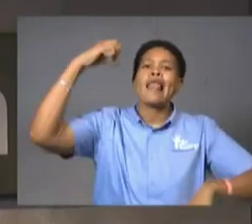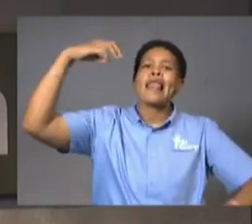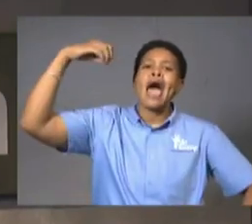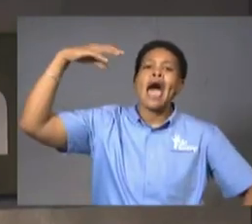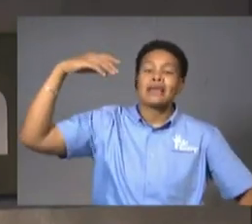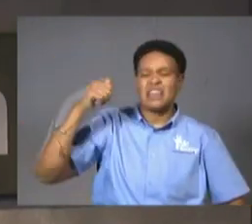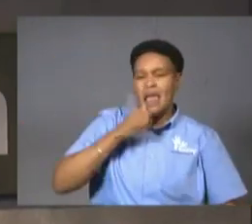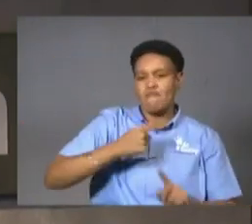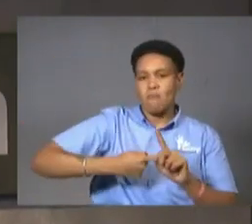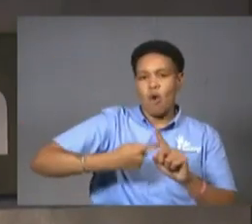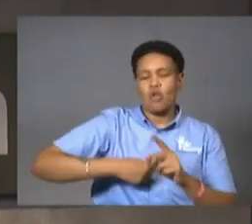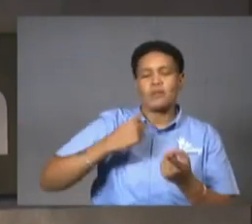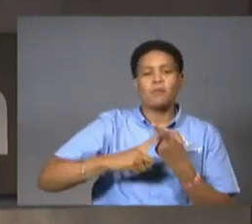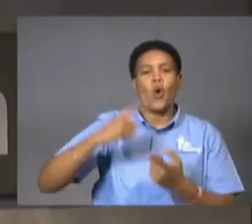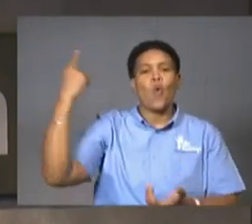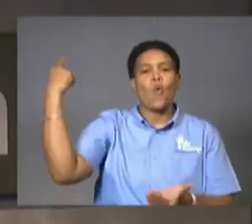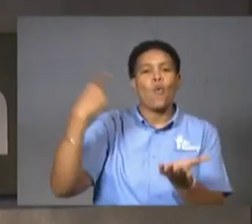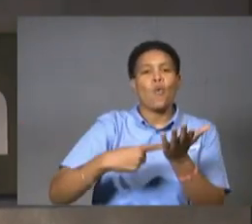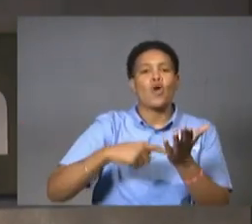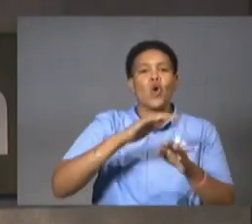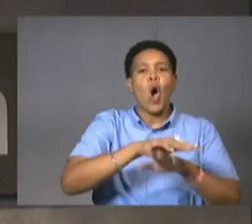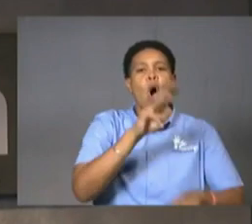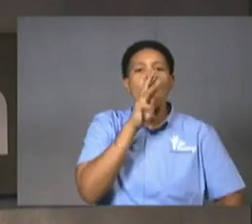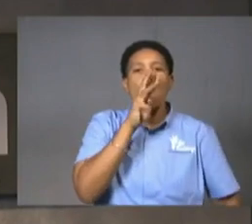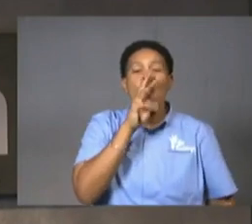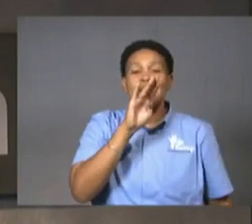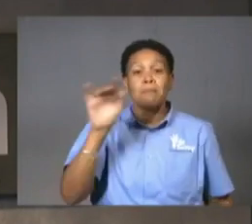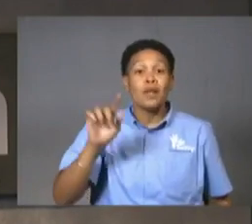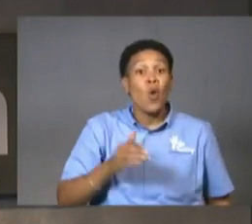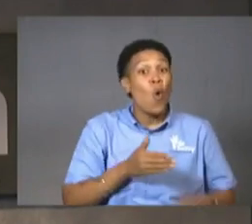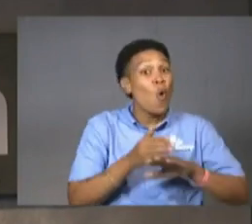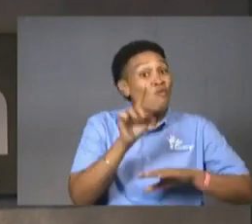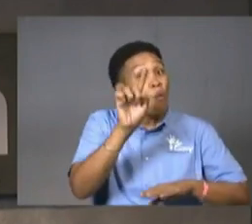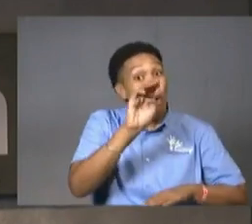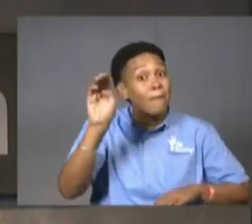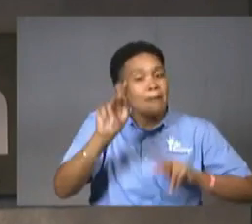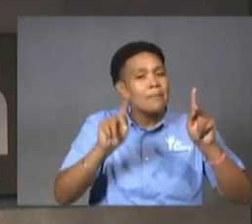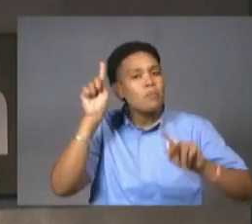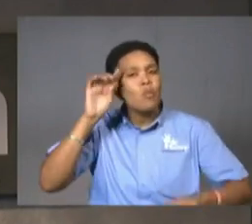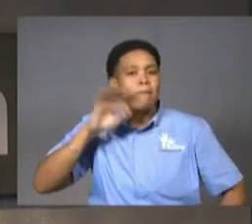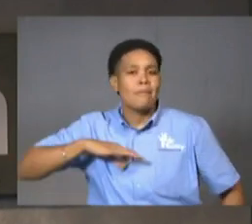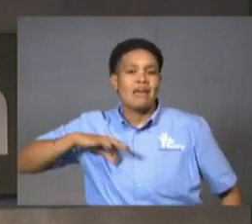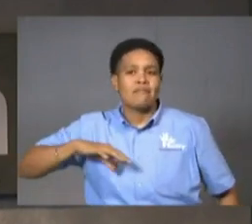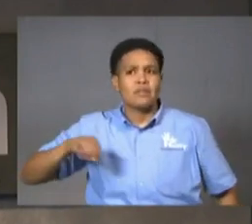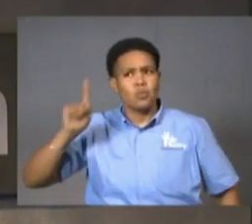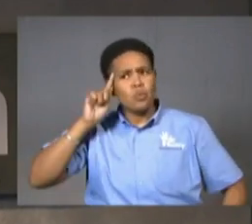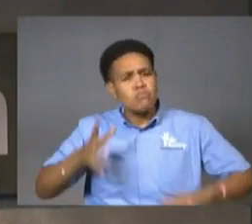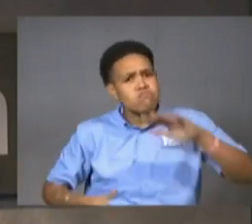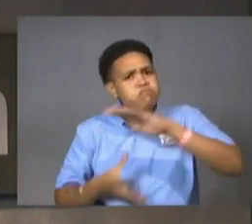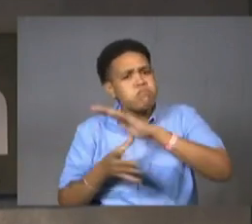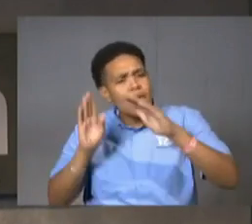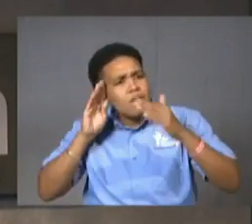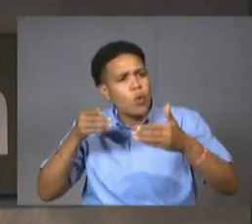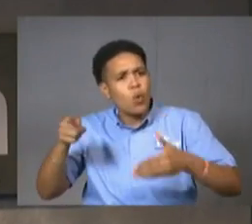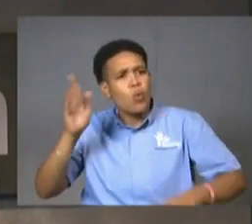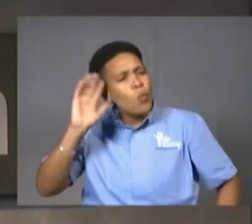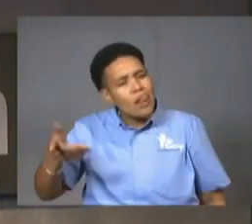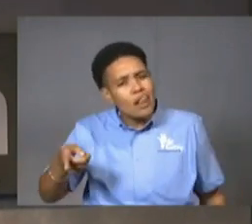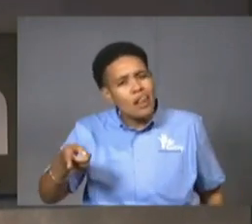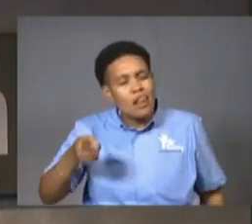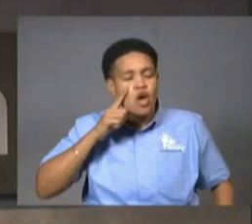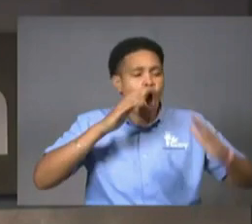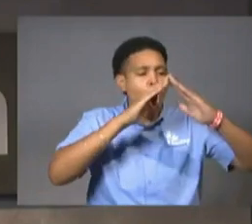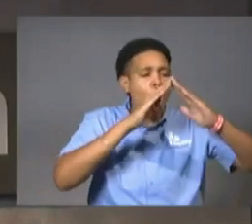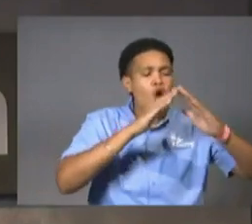on their water bill. Over 1 million people would benefit from that. That would be something that we would prioritize. The housing allowance for up